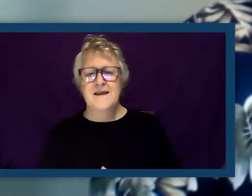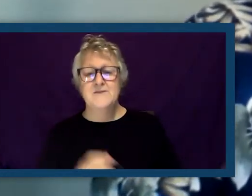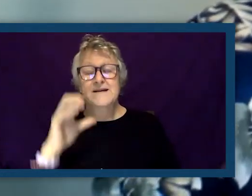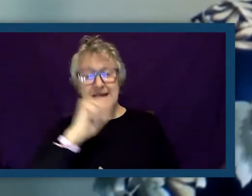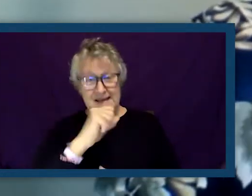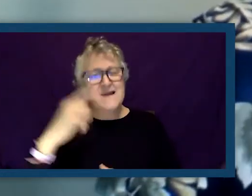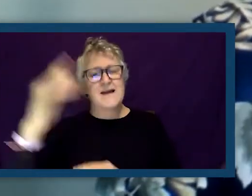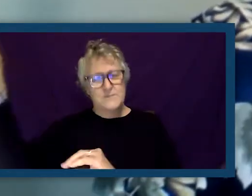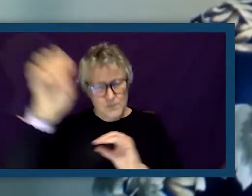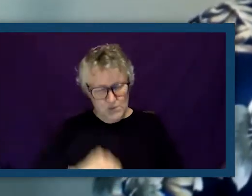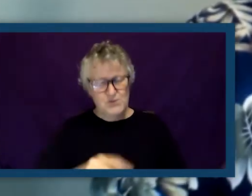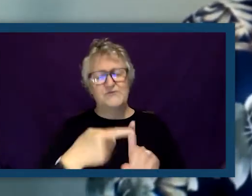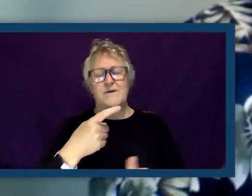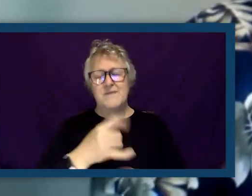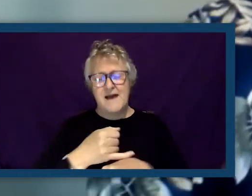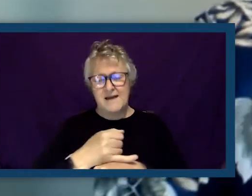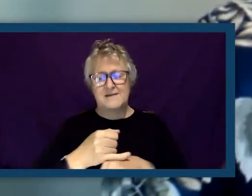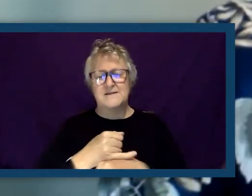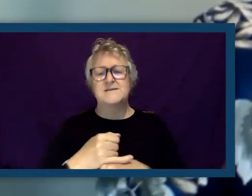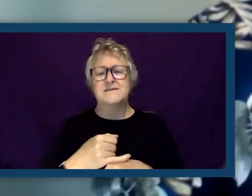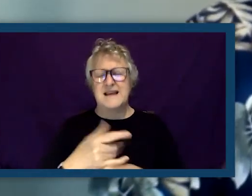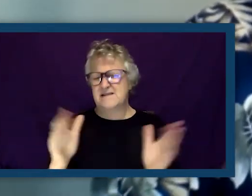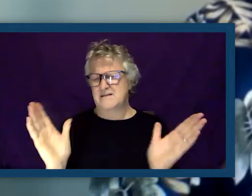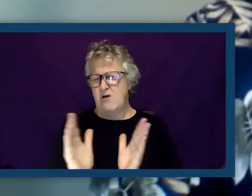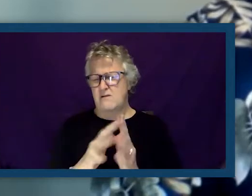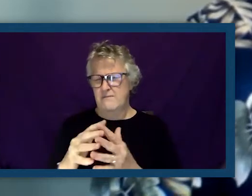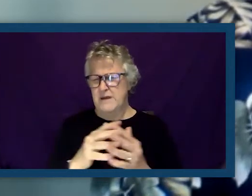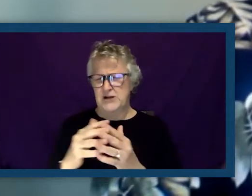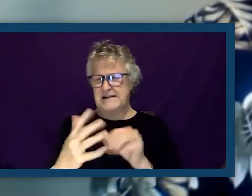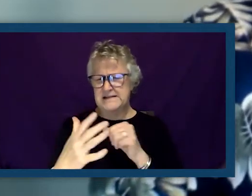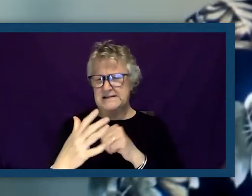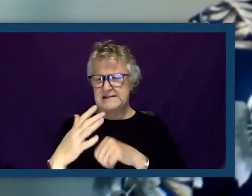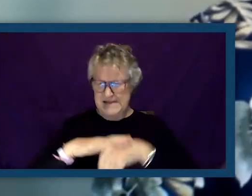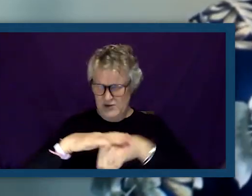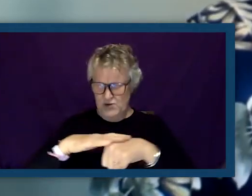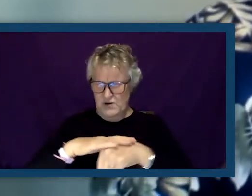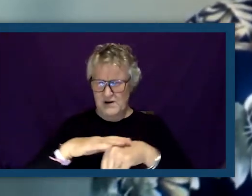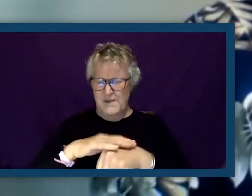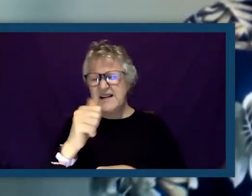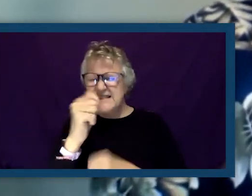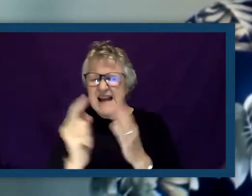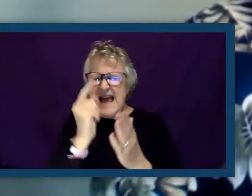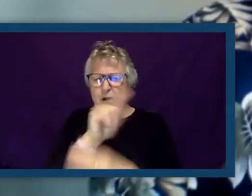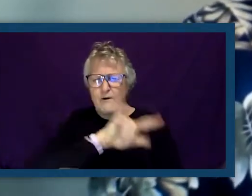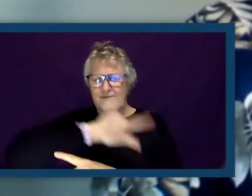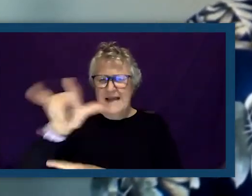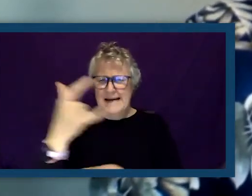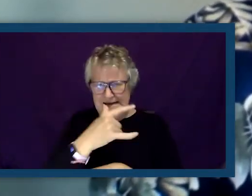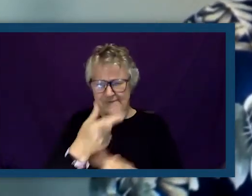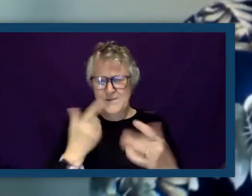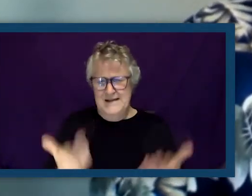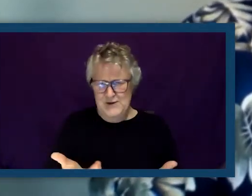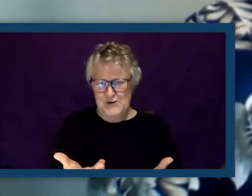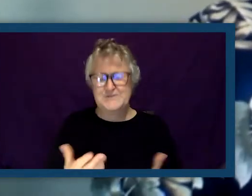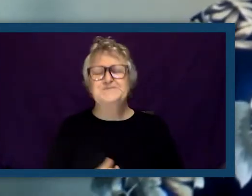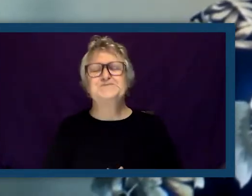island of Tutuila in American Samoa, a small American territory, about 10 hours from here, a 10-hour flight. It is an honor to be here.